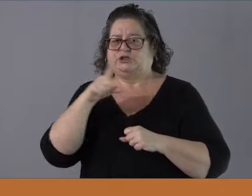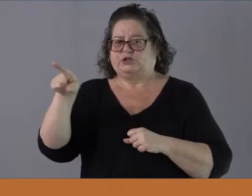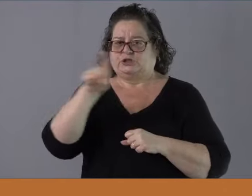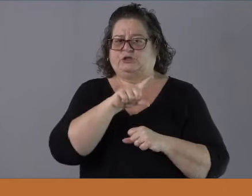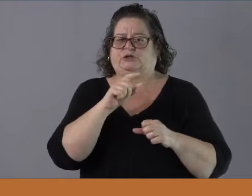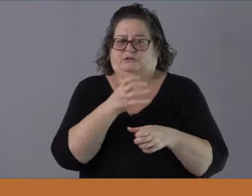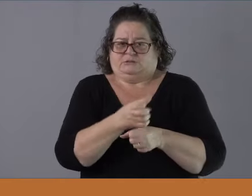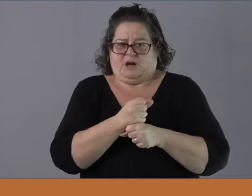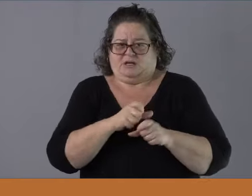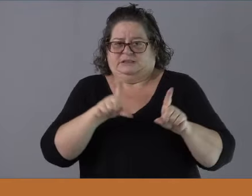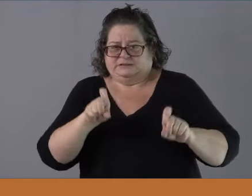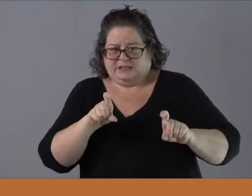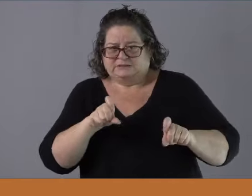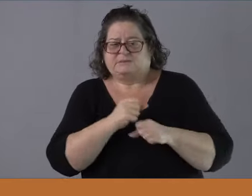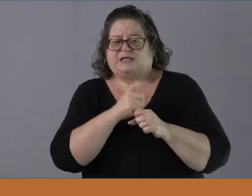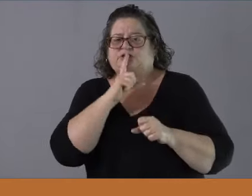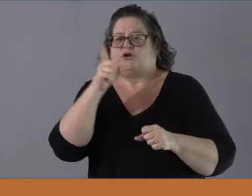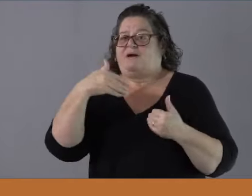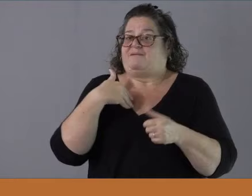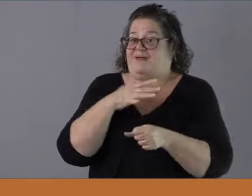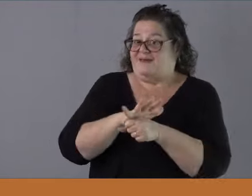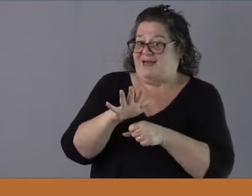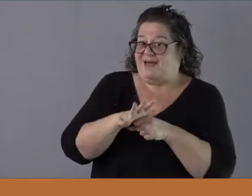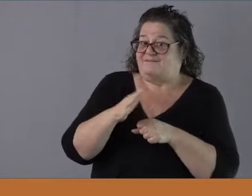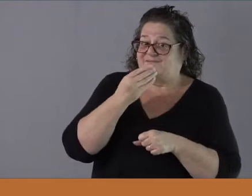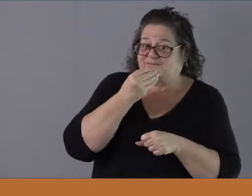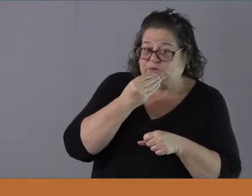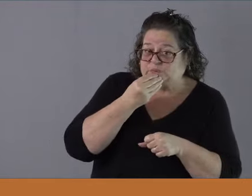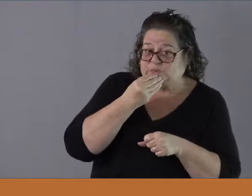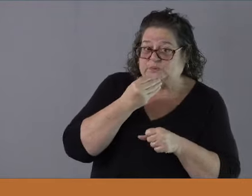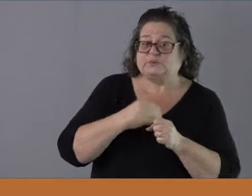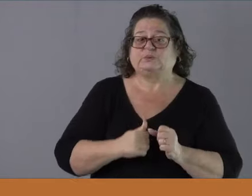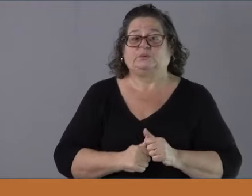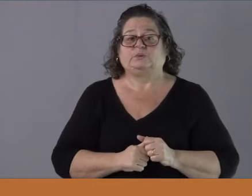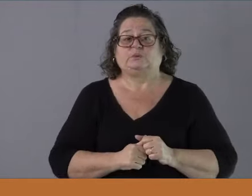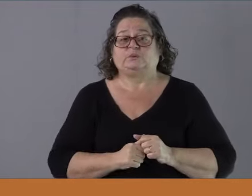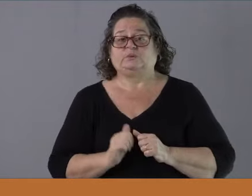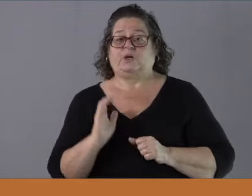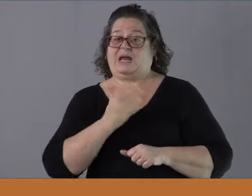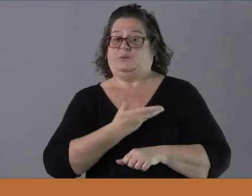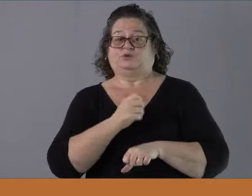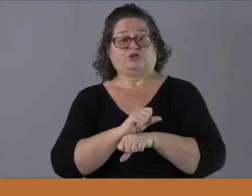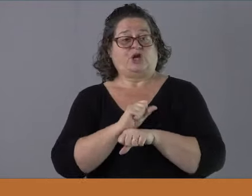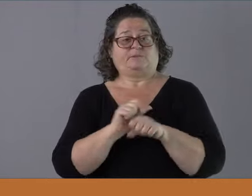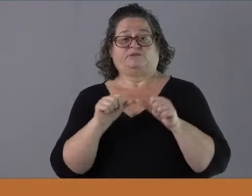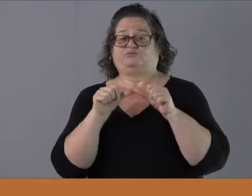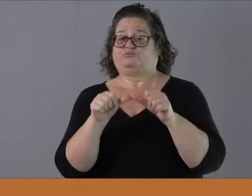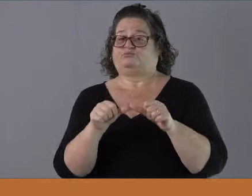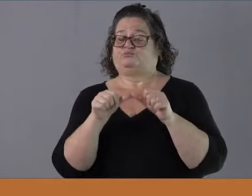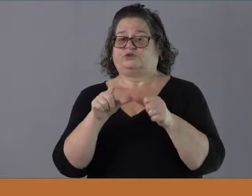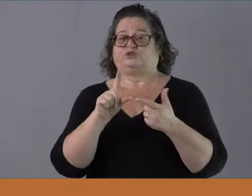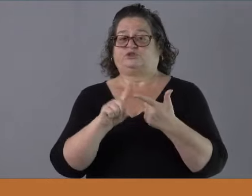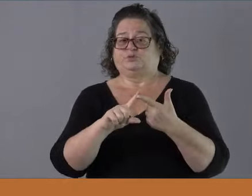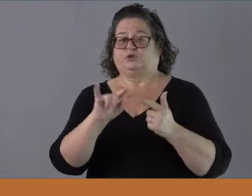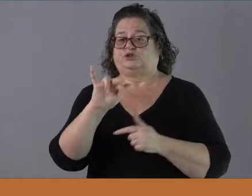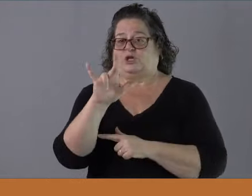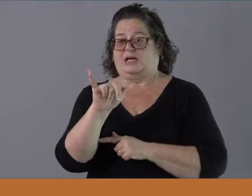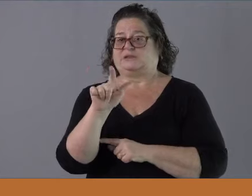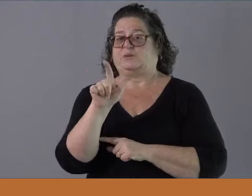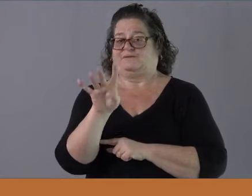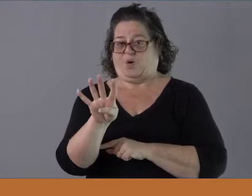mission beyond the 24th of July in the food banks and the food distribution missions we've been running out of state to help